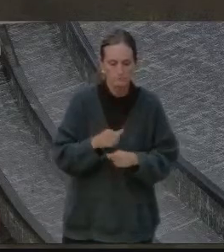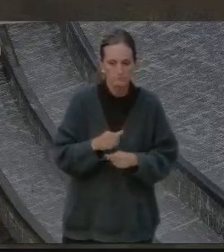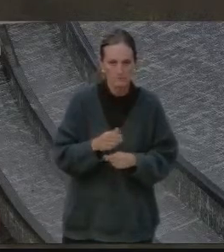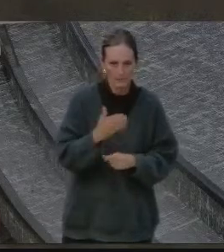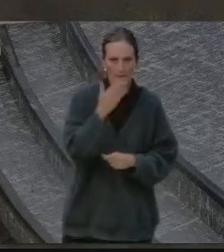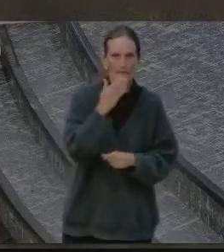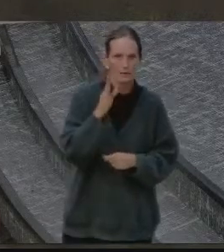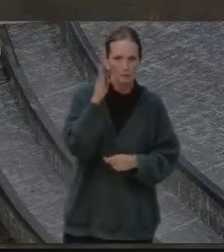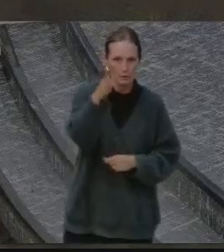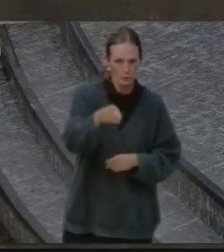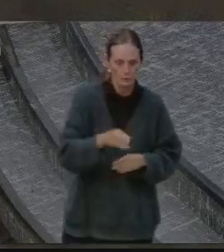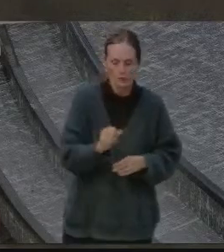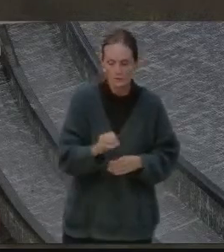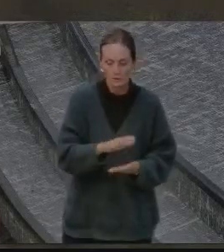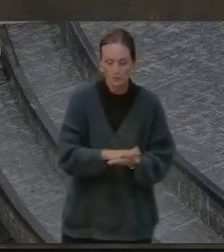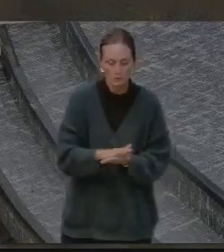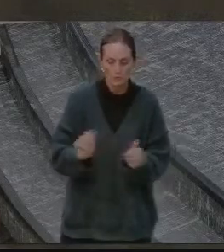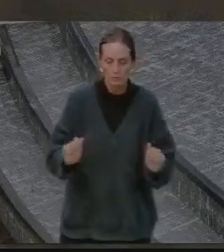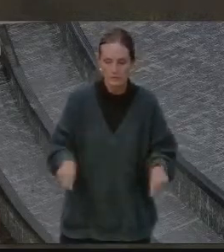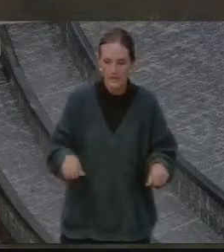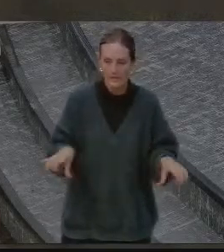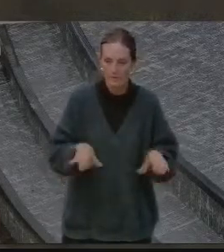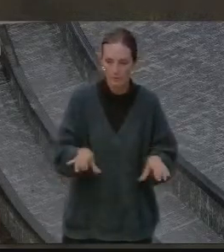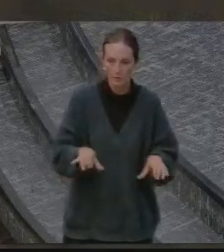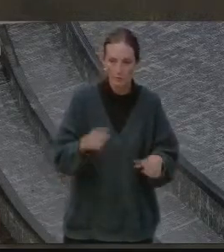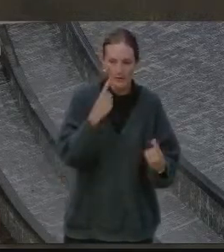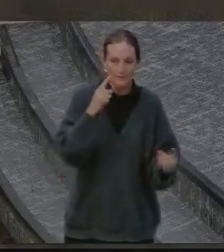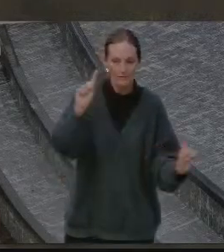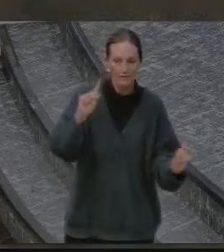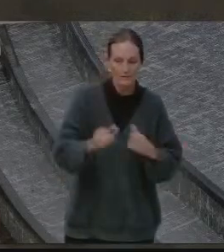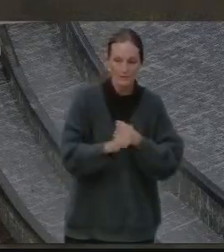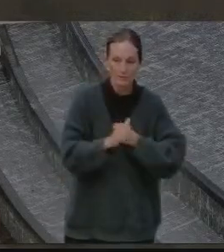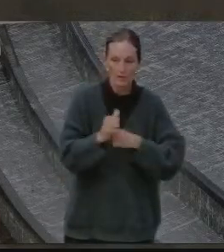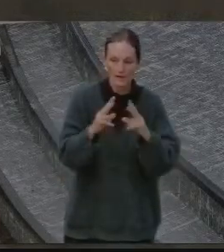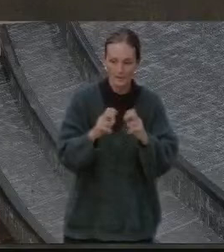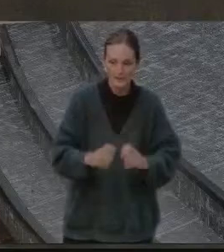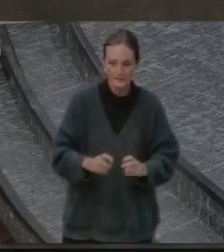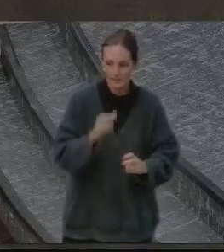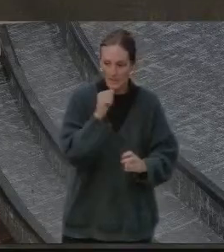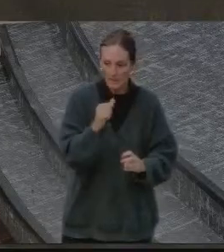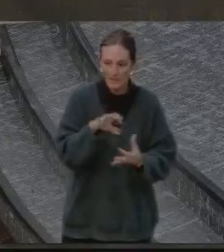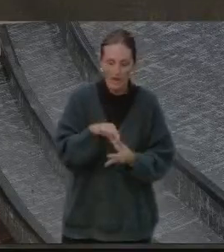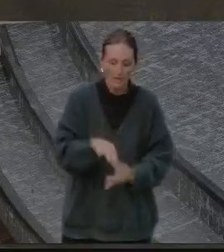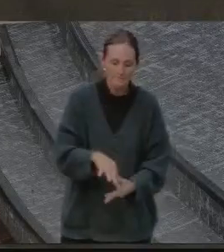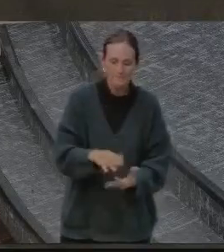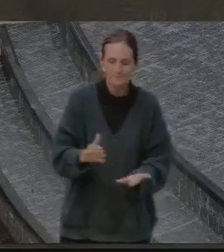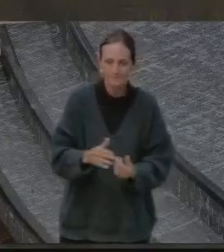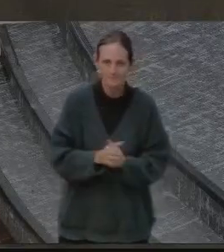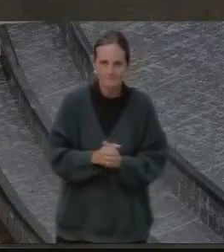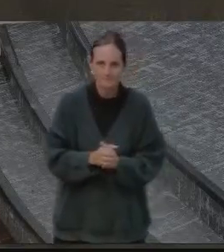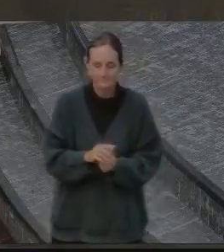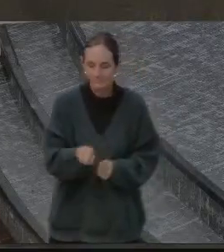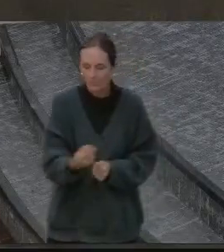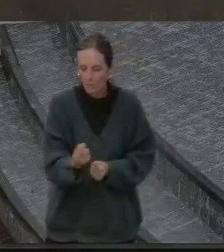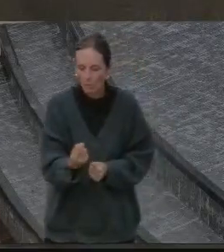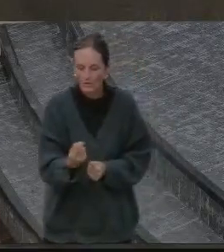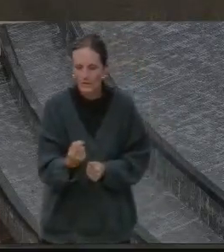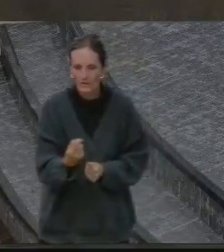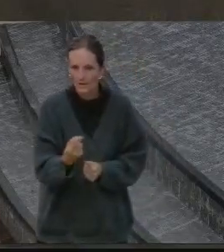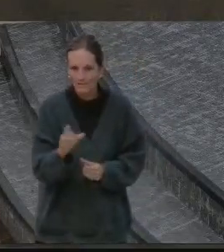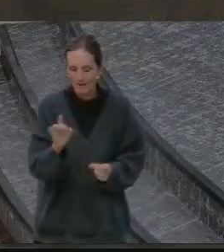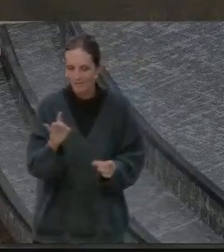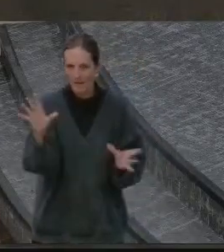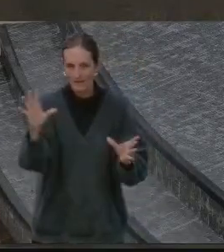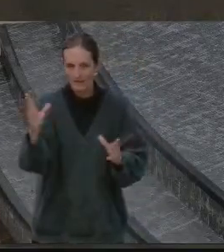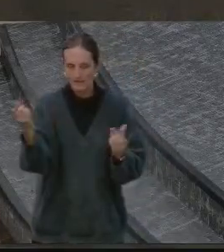do effective threat assessments with students, and not just about violent incidents towards